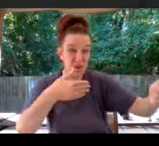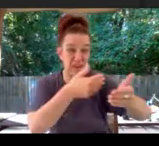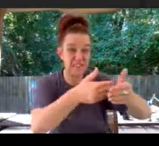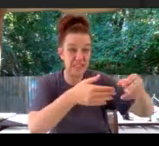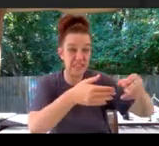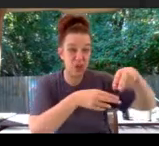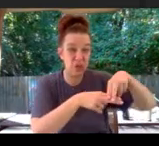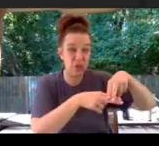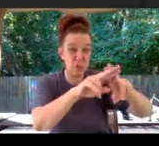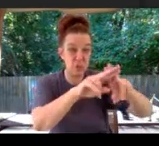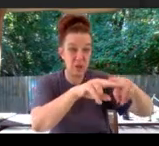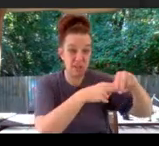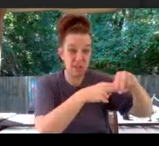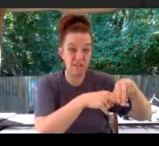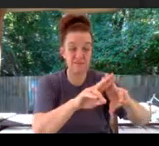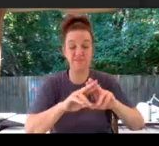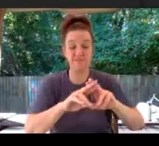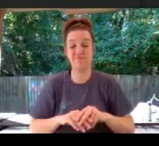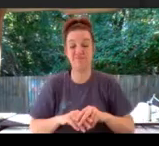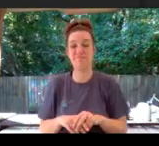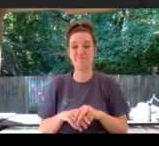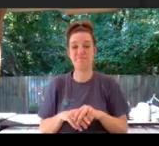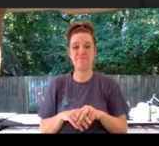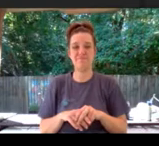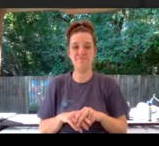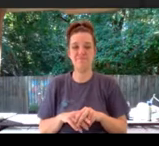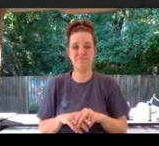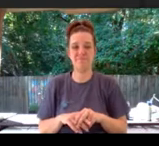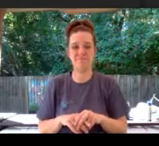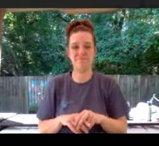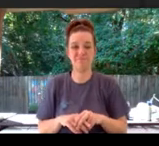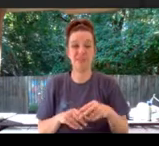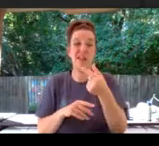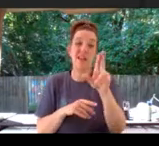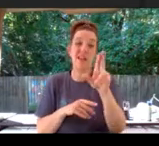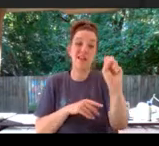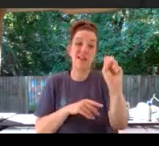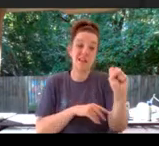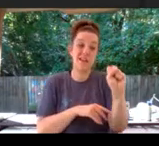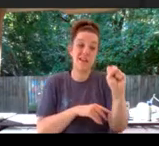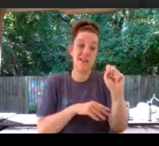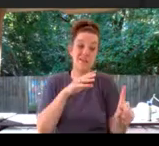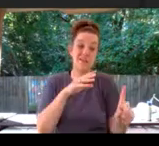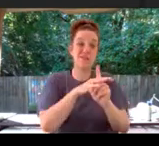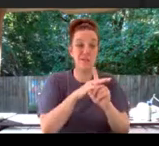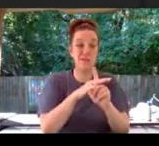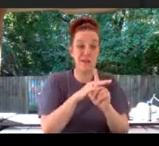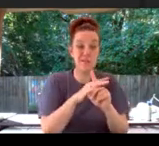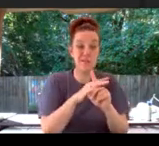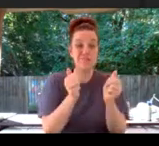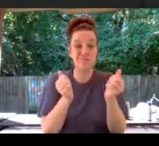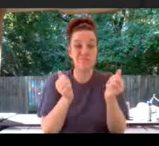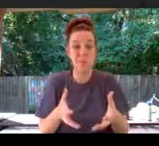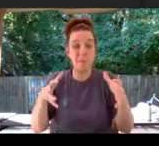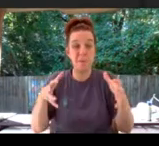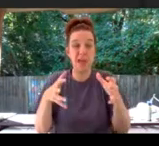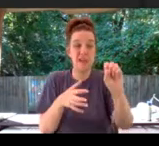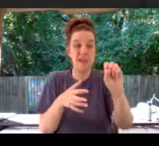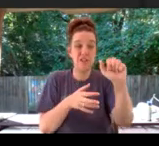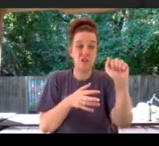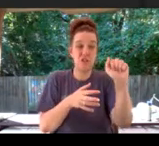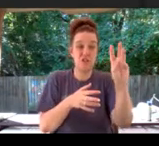recess. Gus had emerged with a bag of sawdust and a broom. Phase